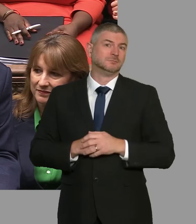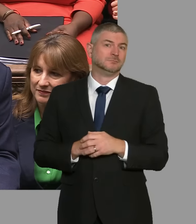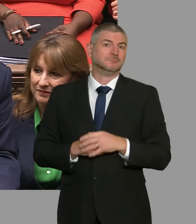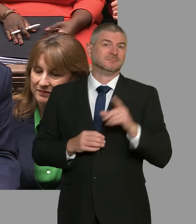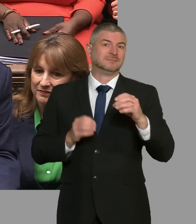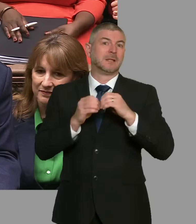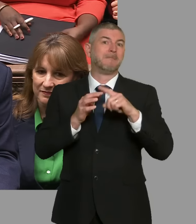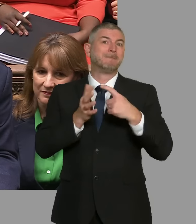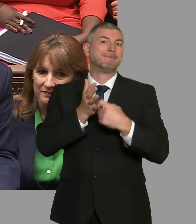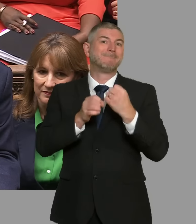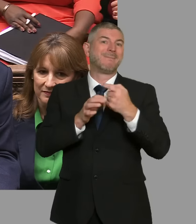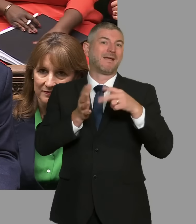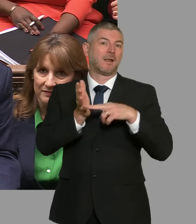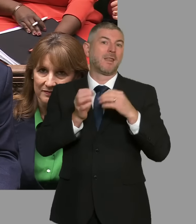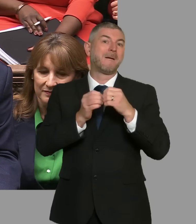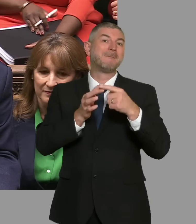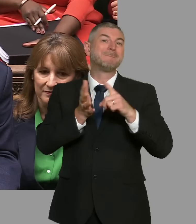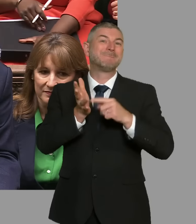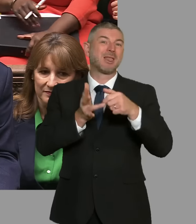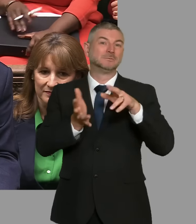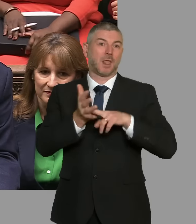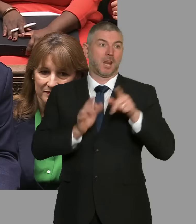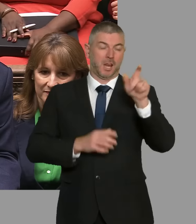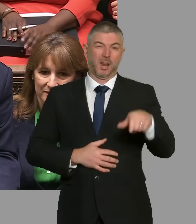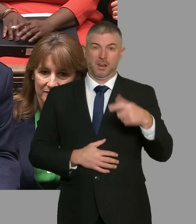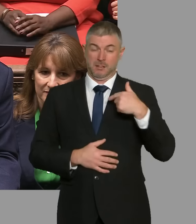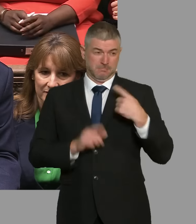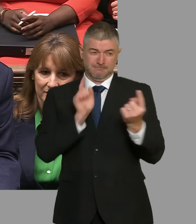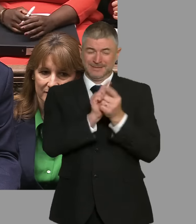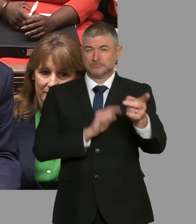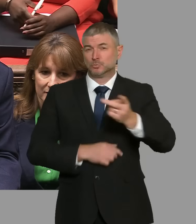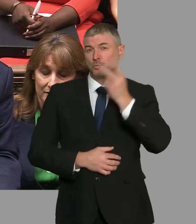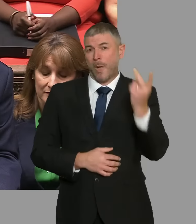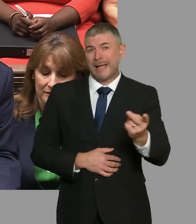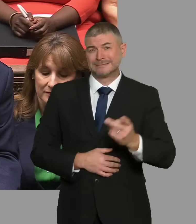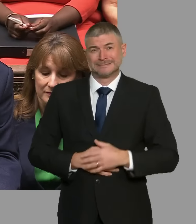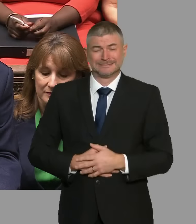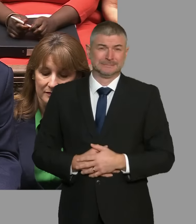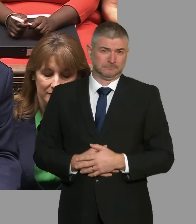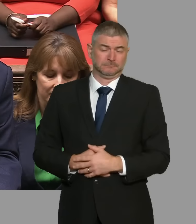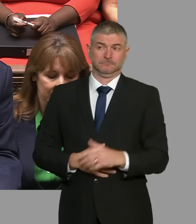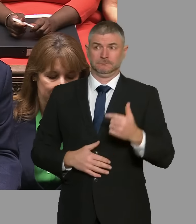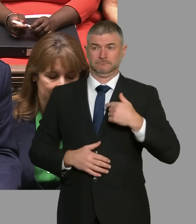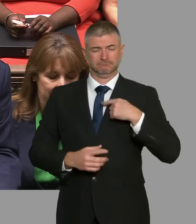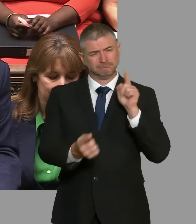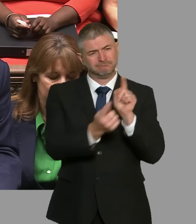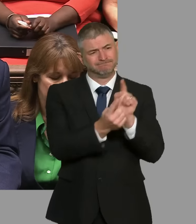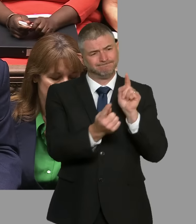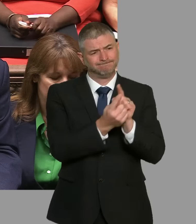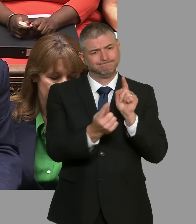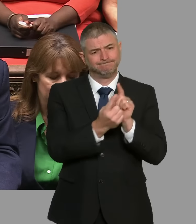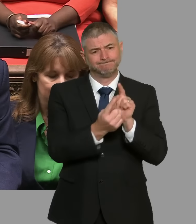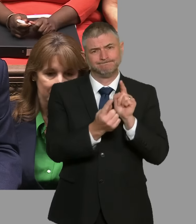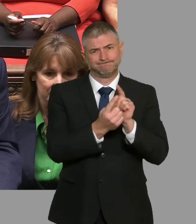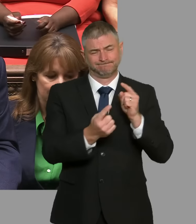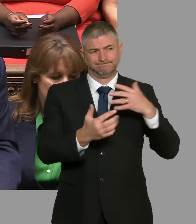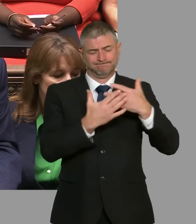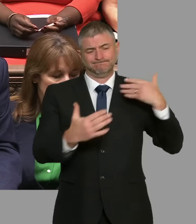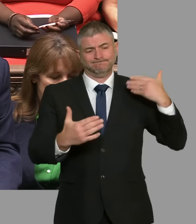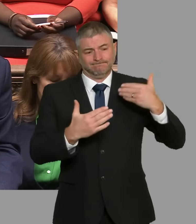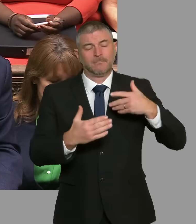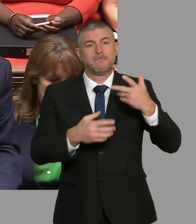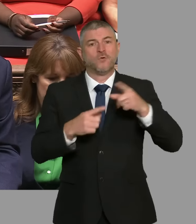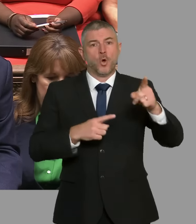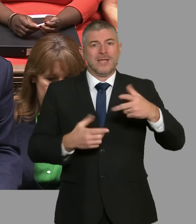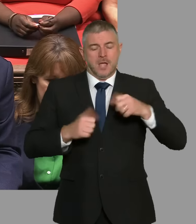know that it took him many, many years before he felt he could even begin to tell his story. And we thank him for his service and the